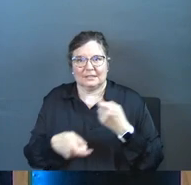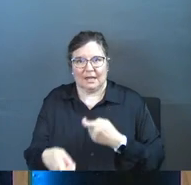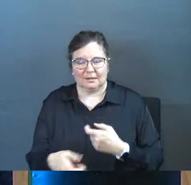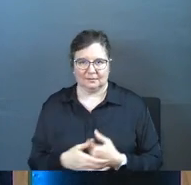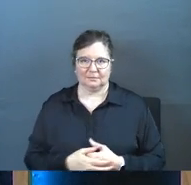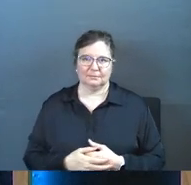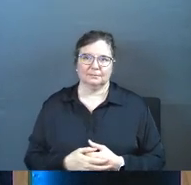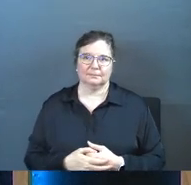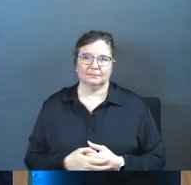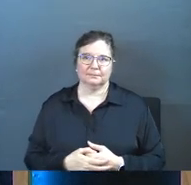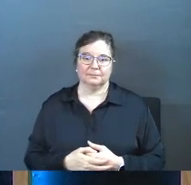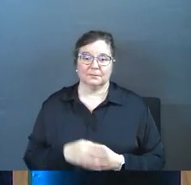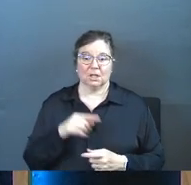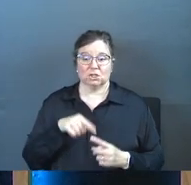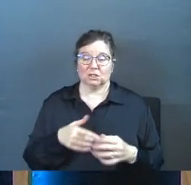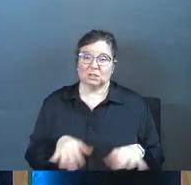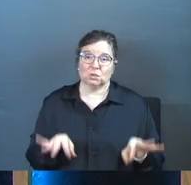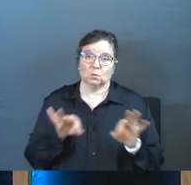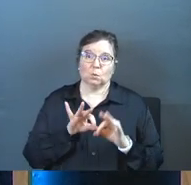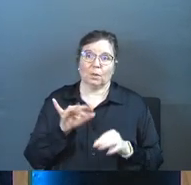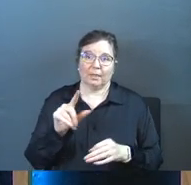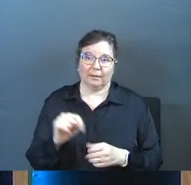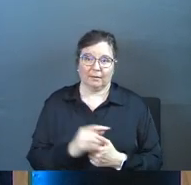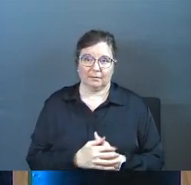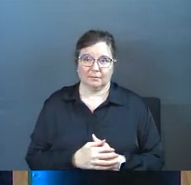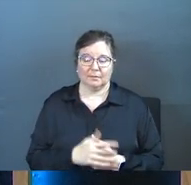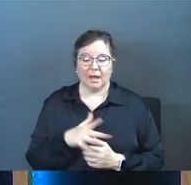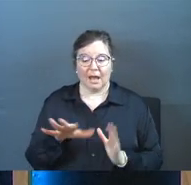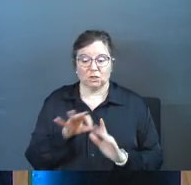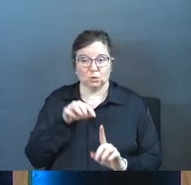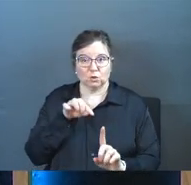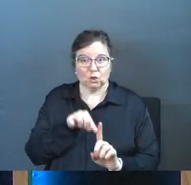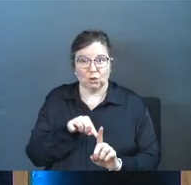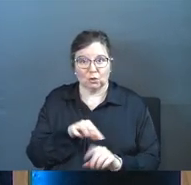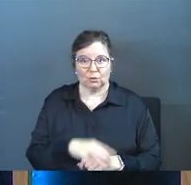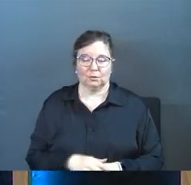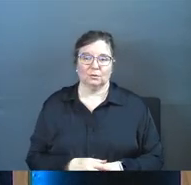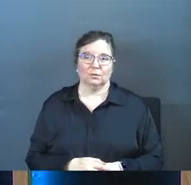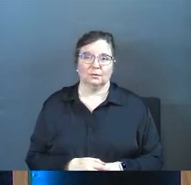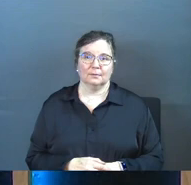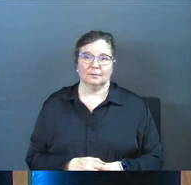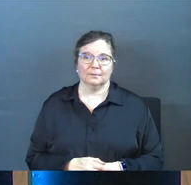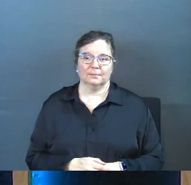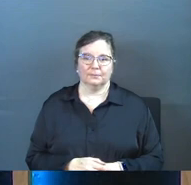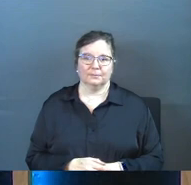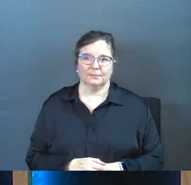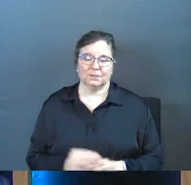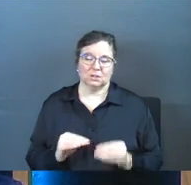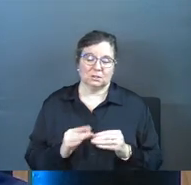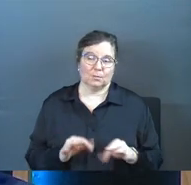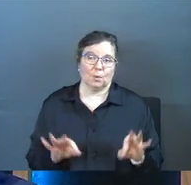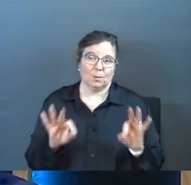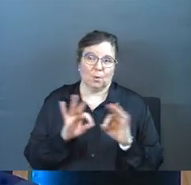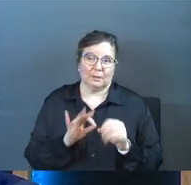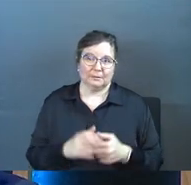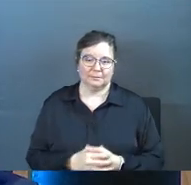instead. She's worth it. I choose her. She's just more